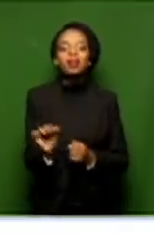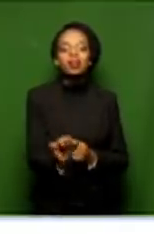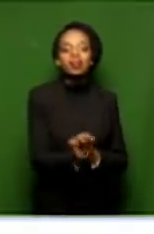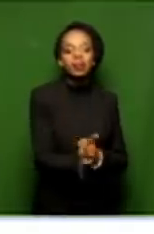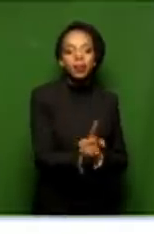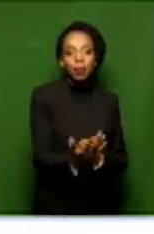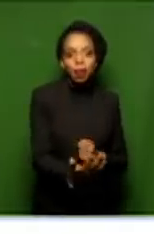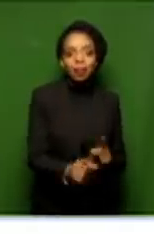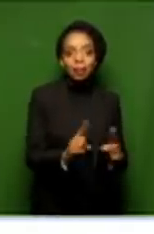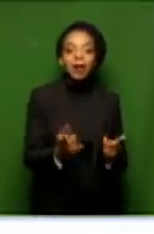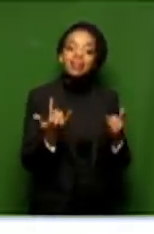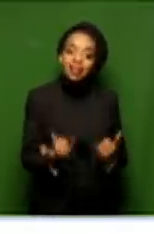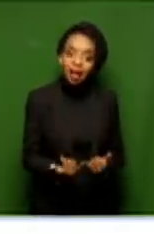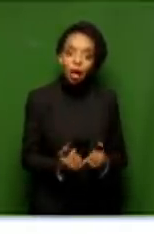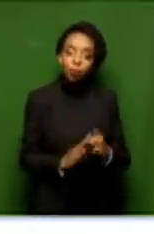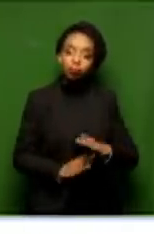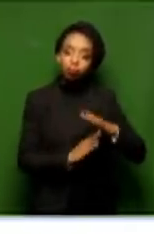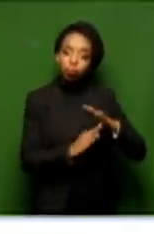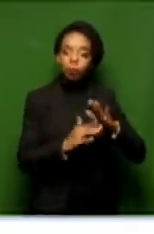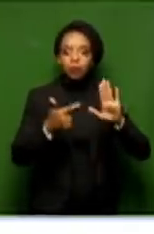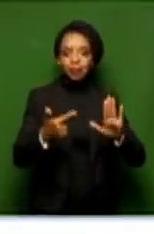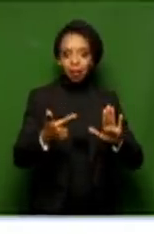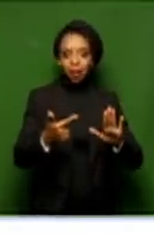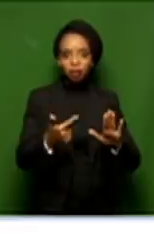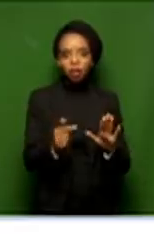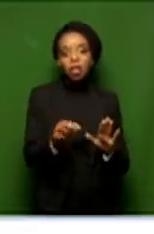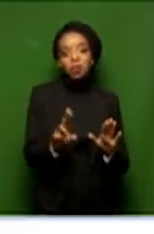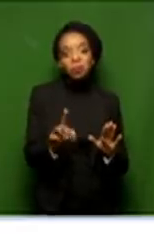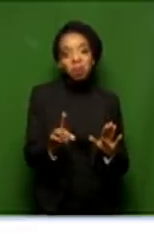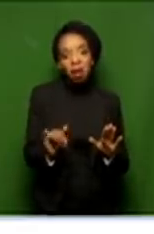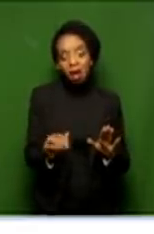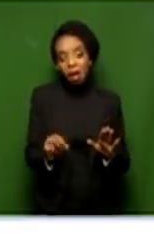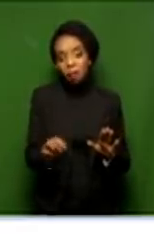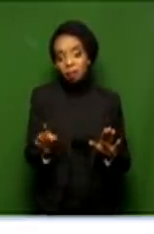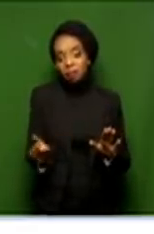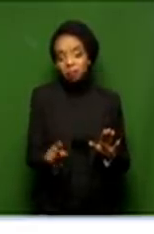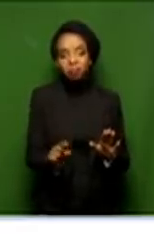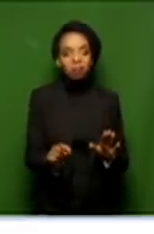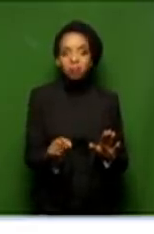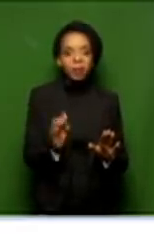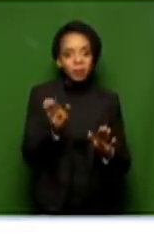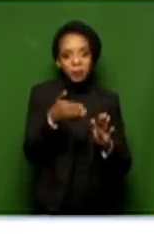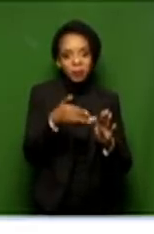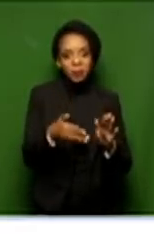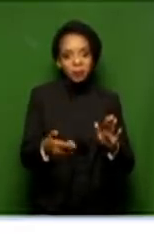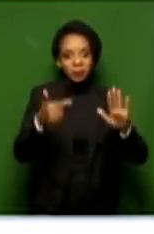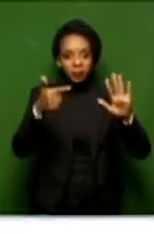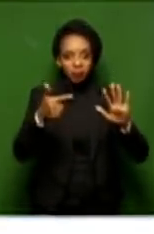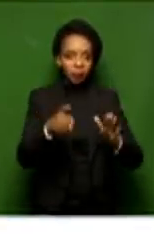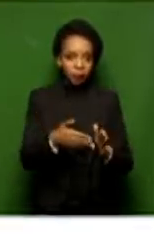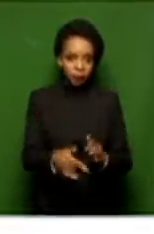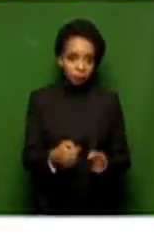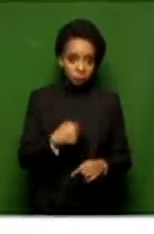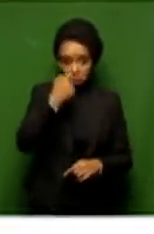in the top 7, they appear not to have made it through. And just looking at the percentages, because I think that's going to